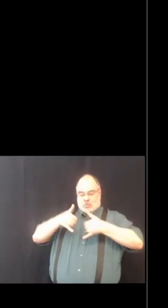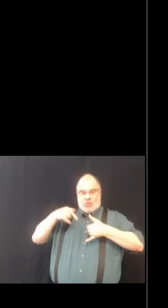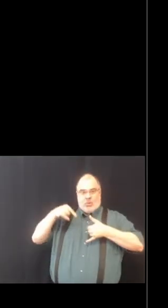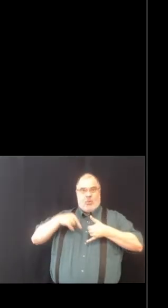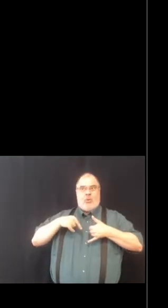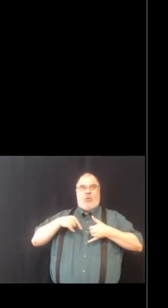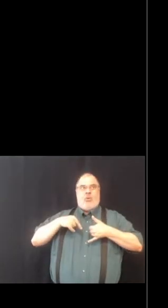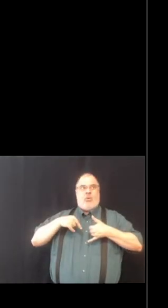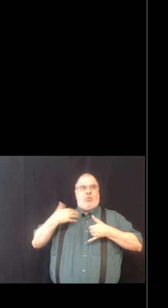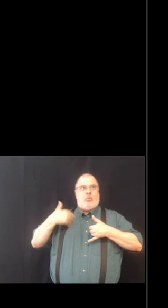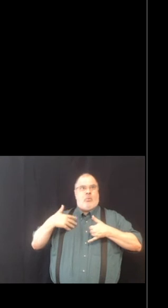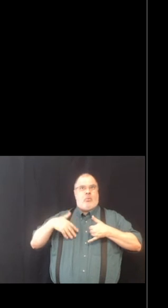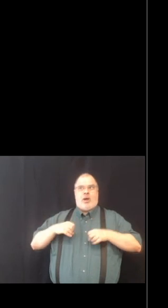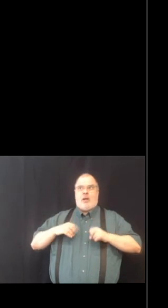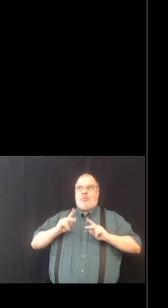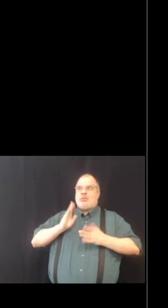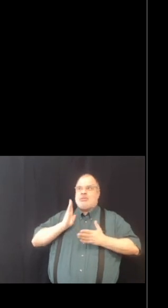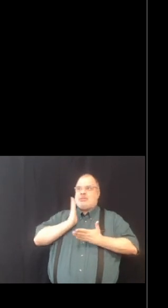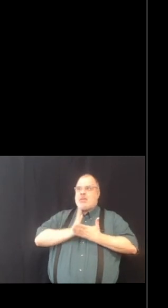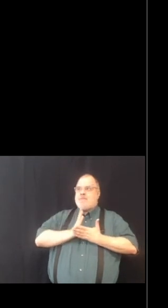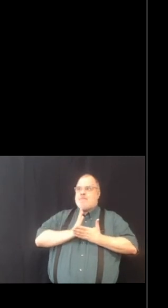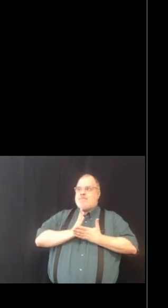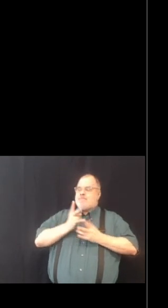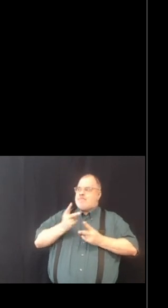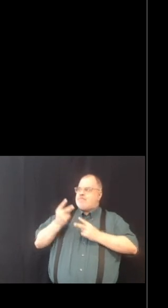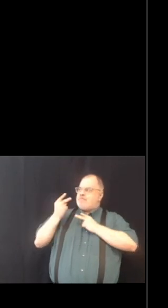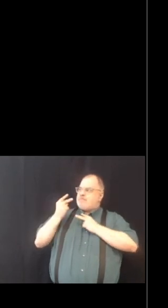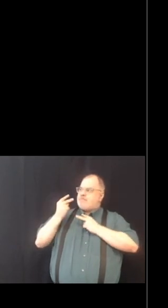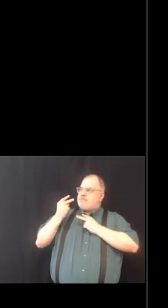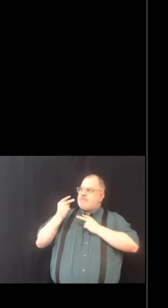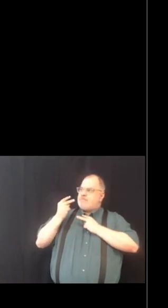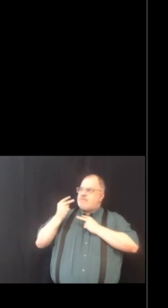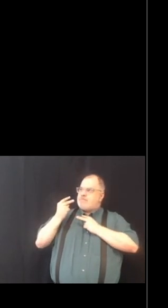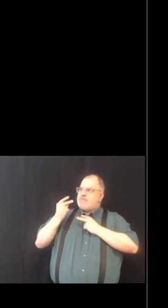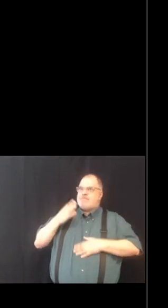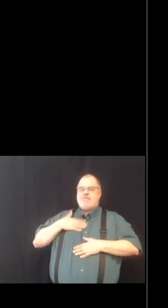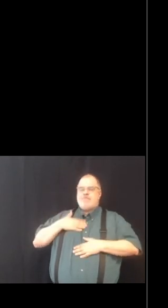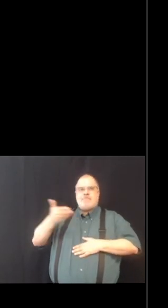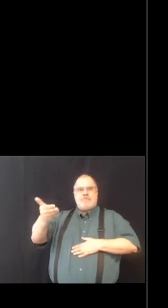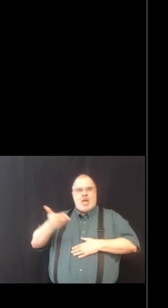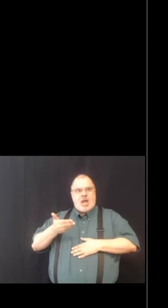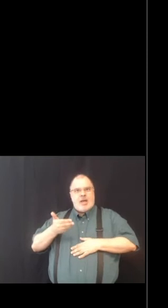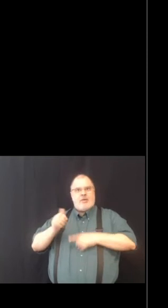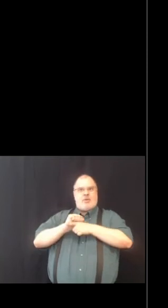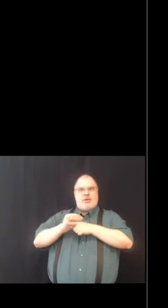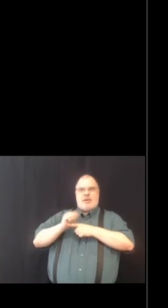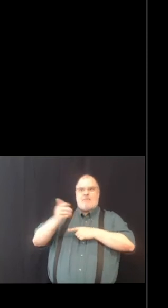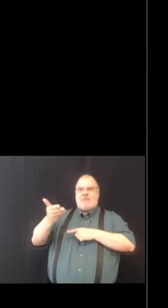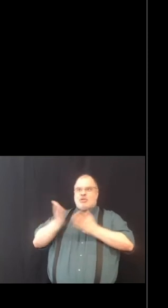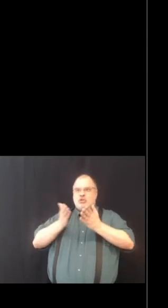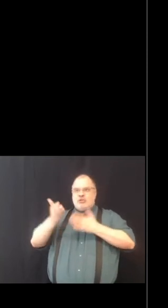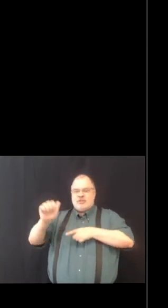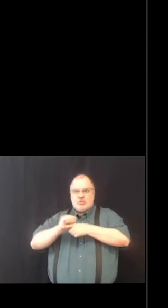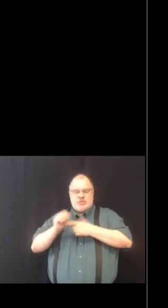me an opportunity to stop and reflect on our hiring and service practices. Here at Lee County Government and the